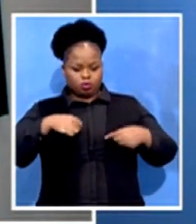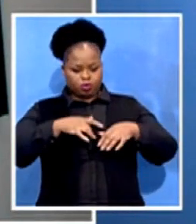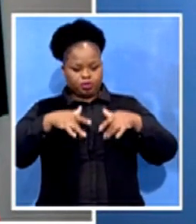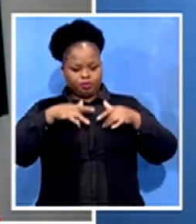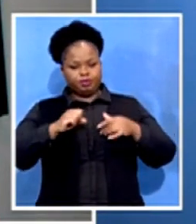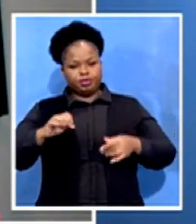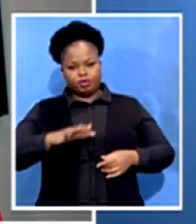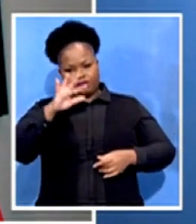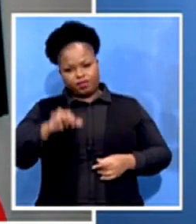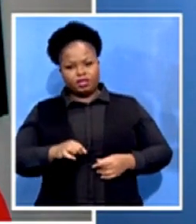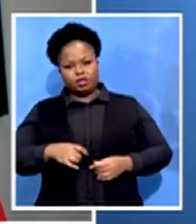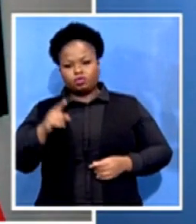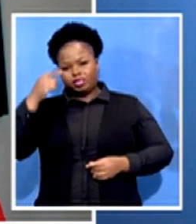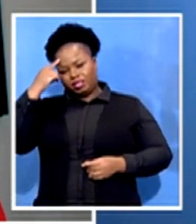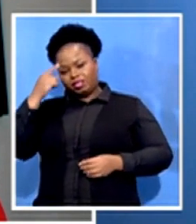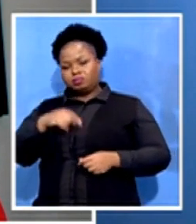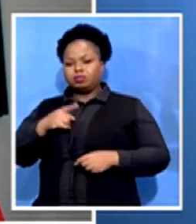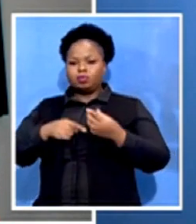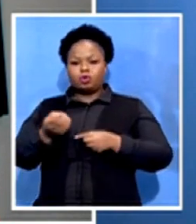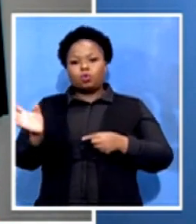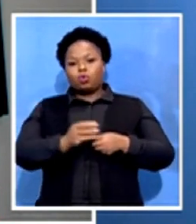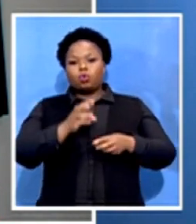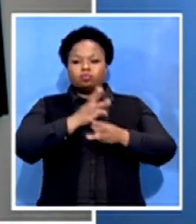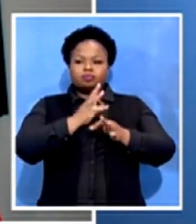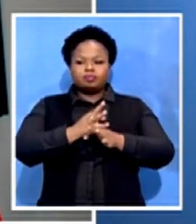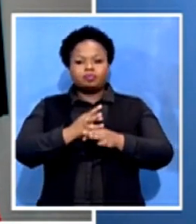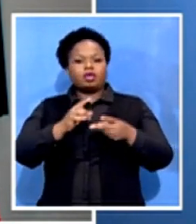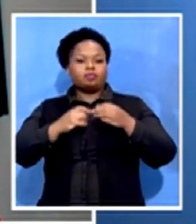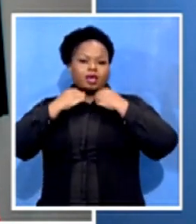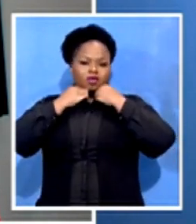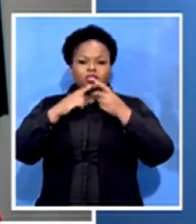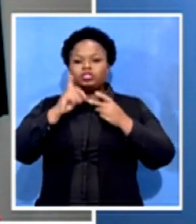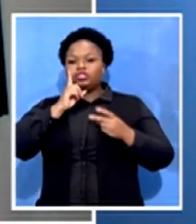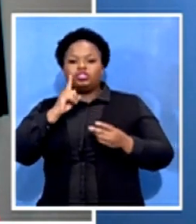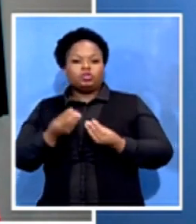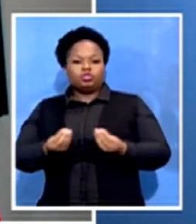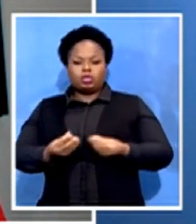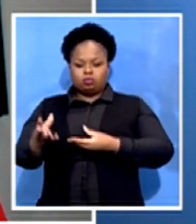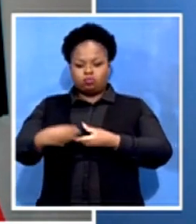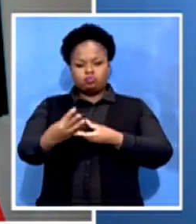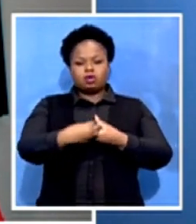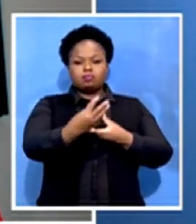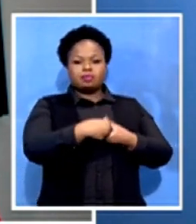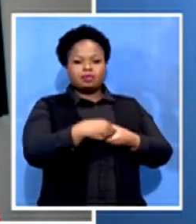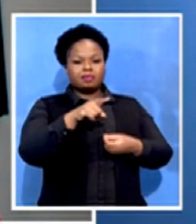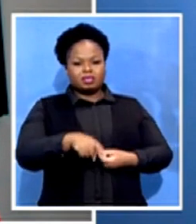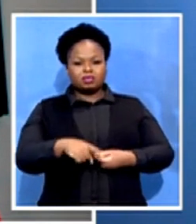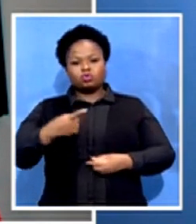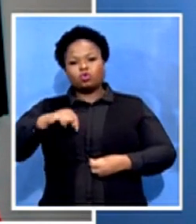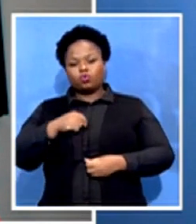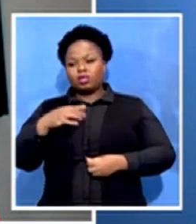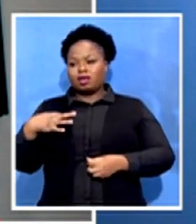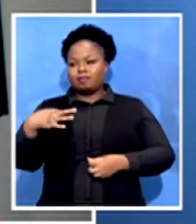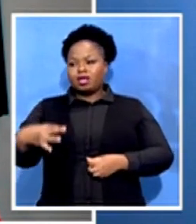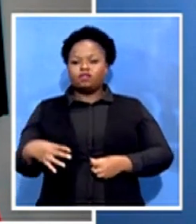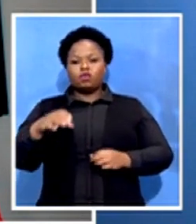children, all parents, all teachers. So what we have done, we have applied for a 0 data rating. We are waiting for